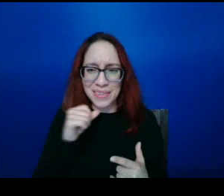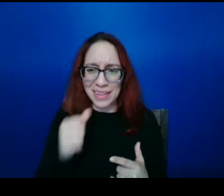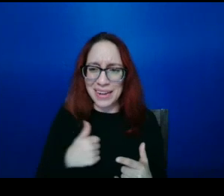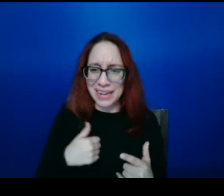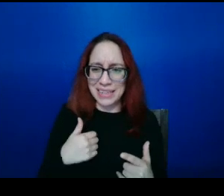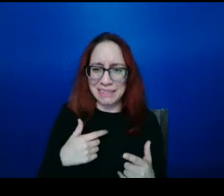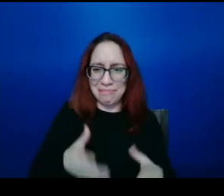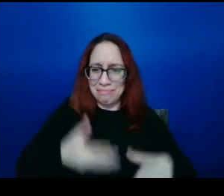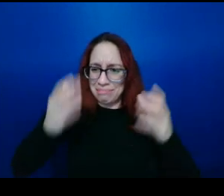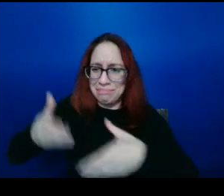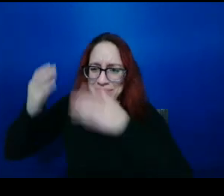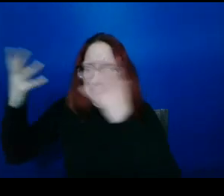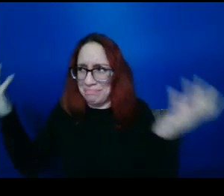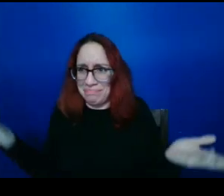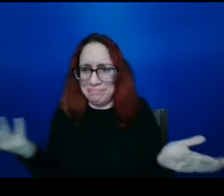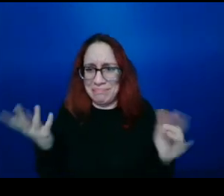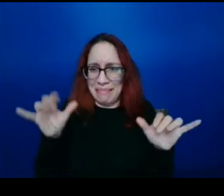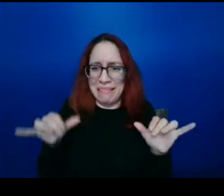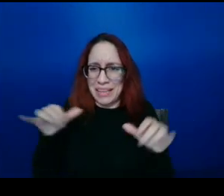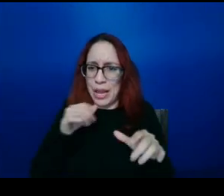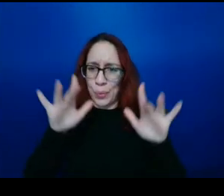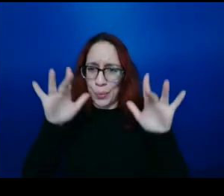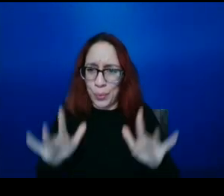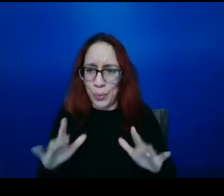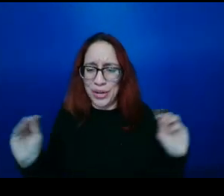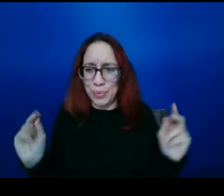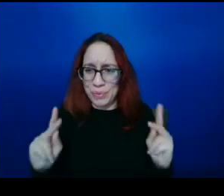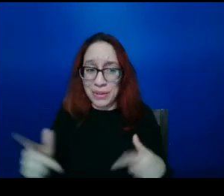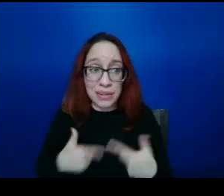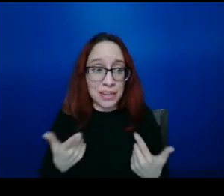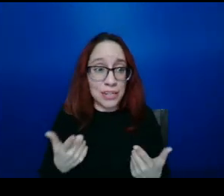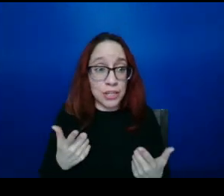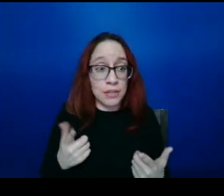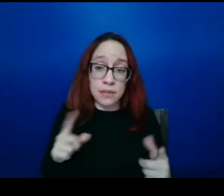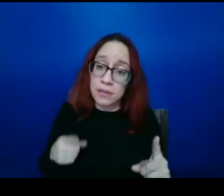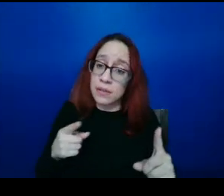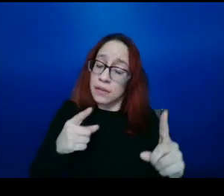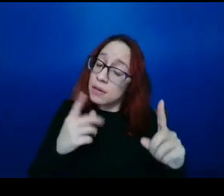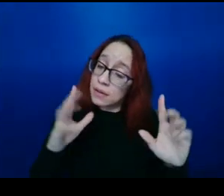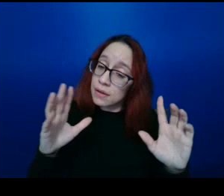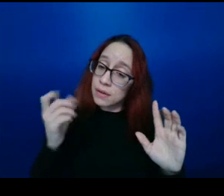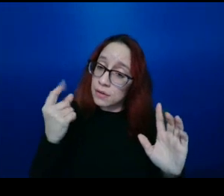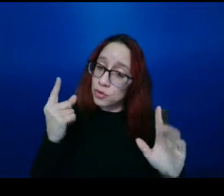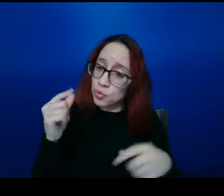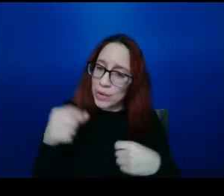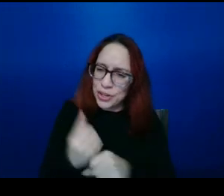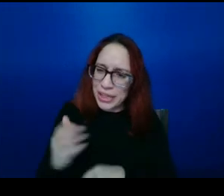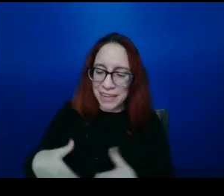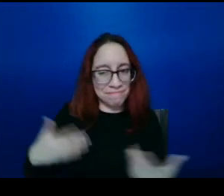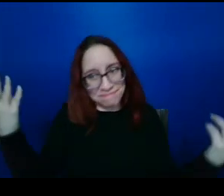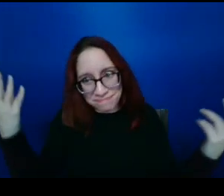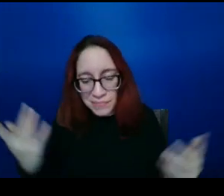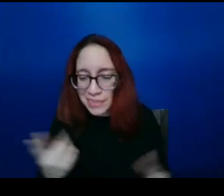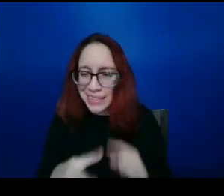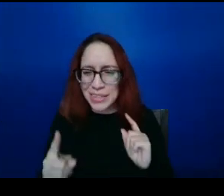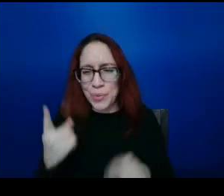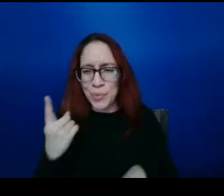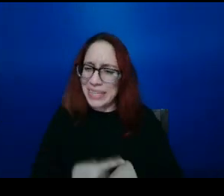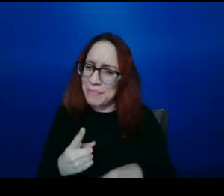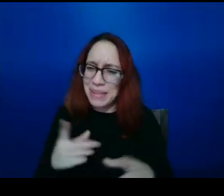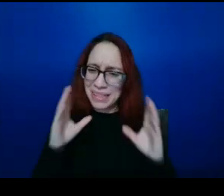bunch of high-rise buildings that sit around half empty. I mean, you're on the right track. 20 years too late, would it? But for just once,